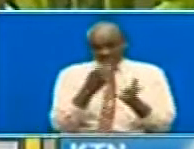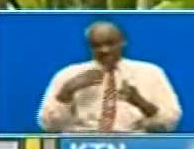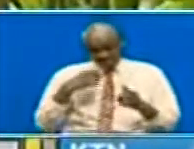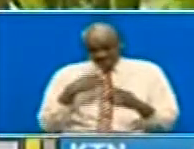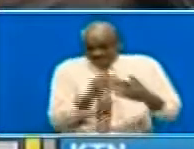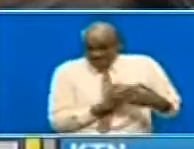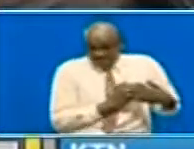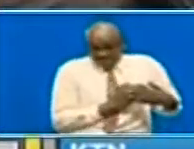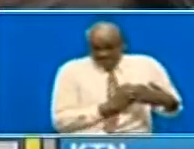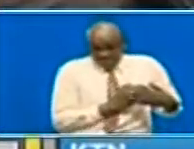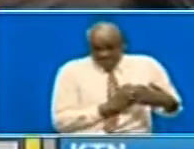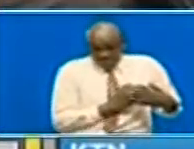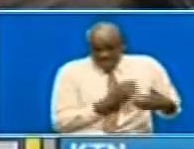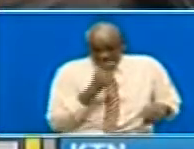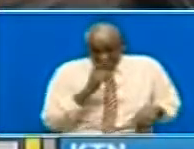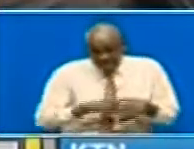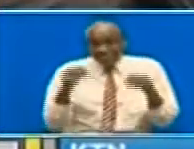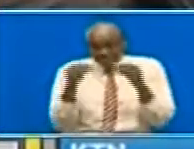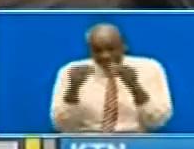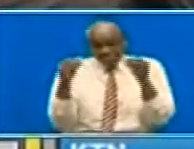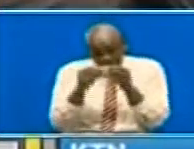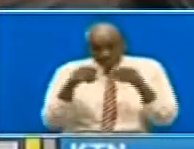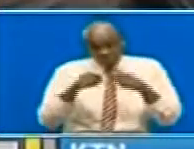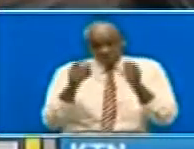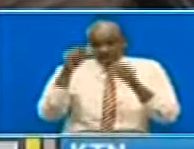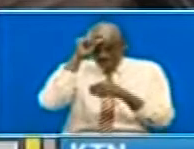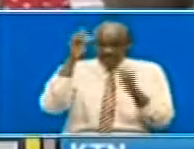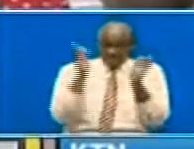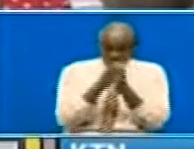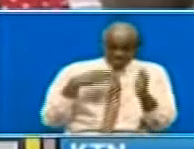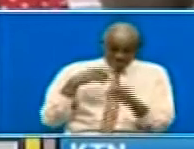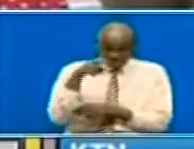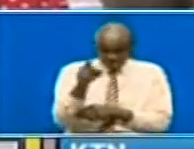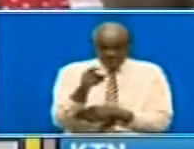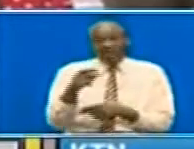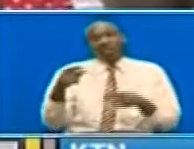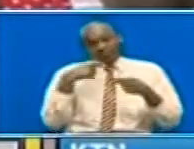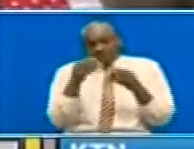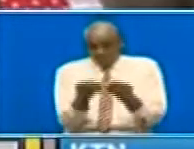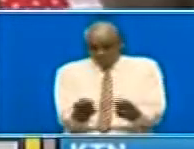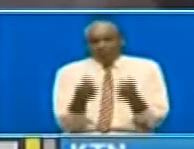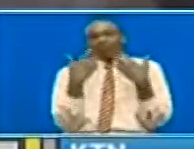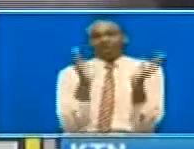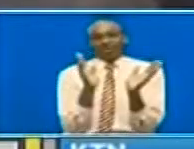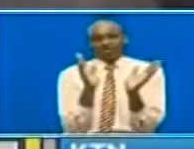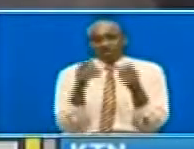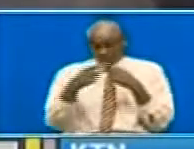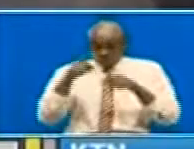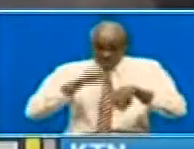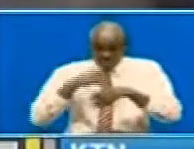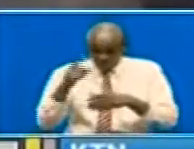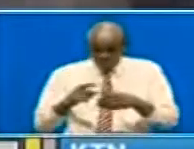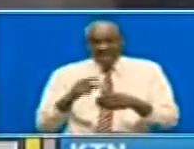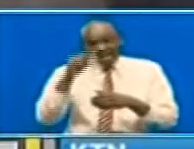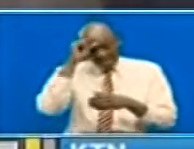maize stocks. But after a series of meetings held between the government and millers, a short-term solution was agreed on. The government, through